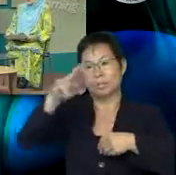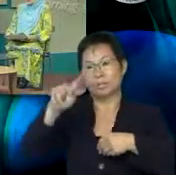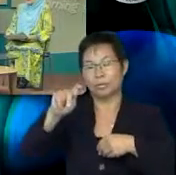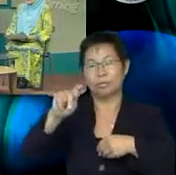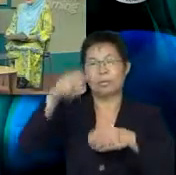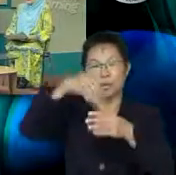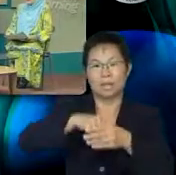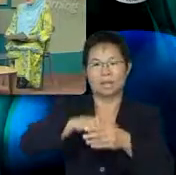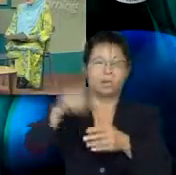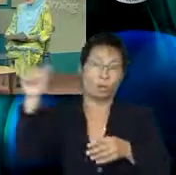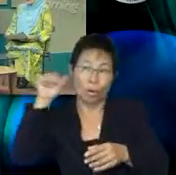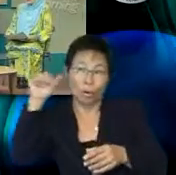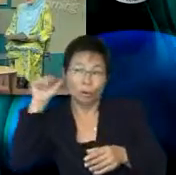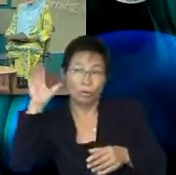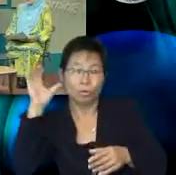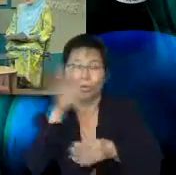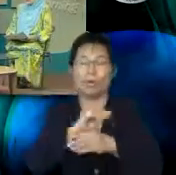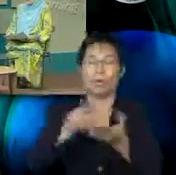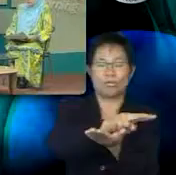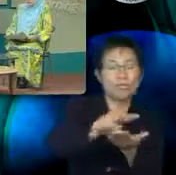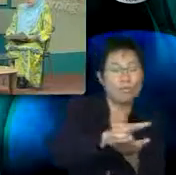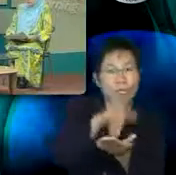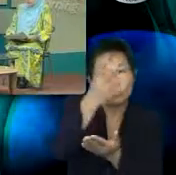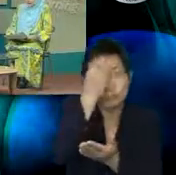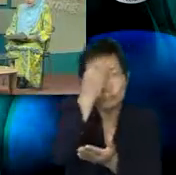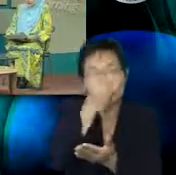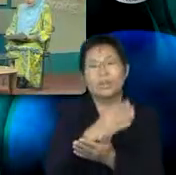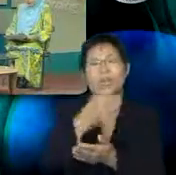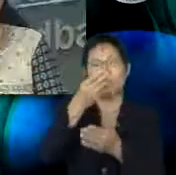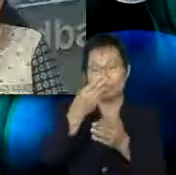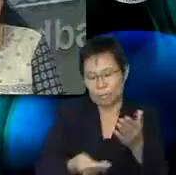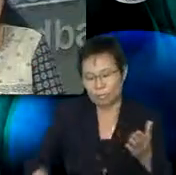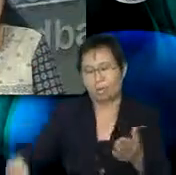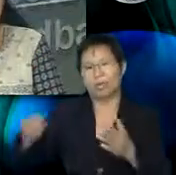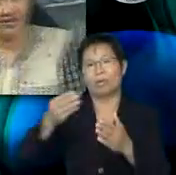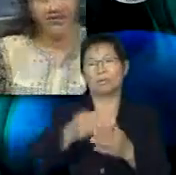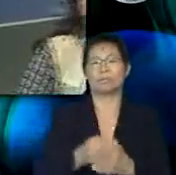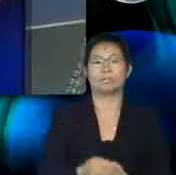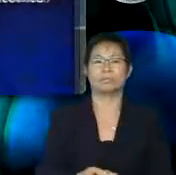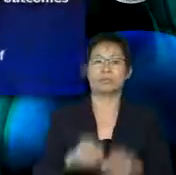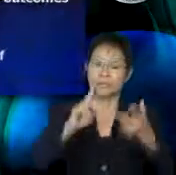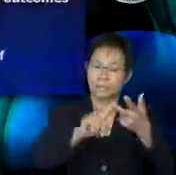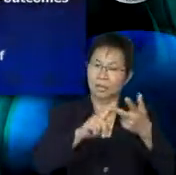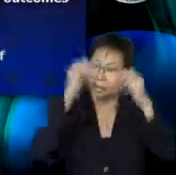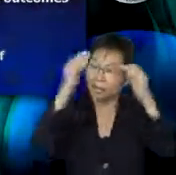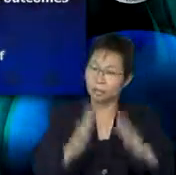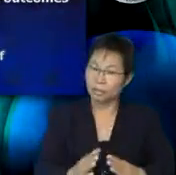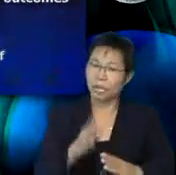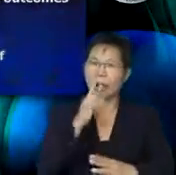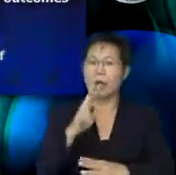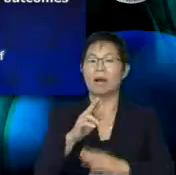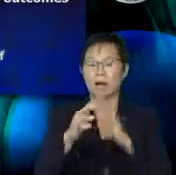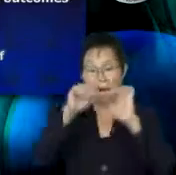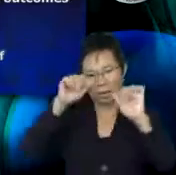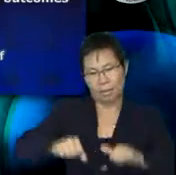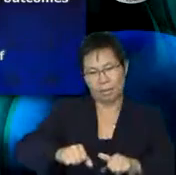of audio-based or video-based materials on day two. Thirdly, teachers are able